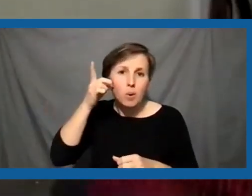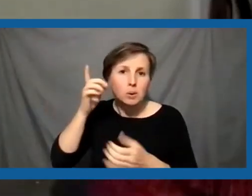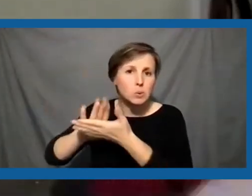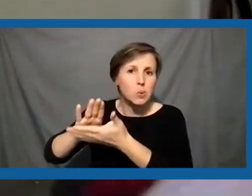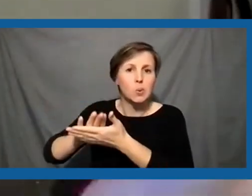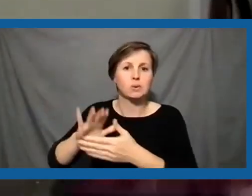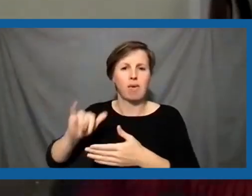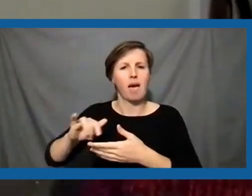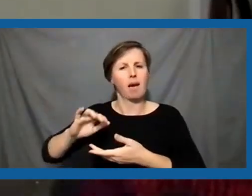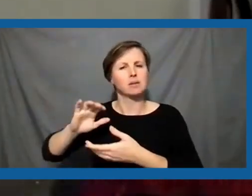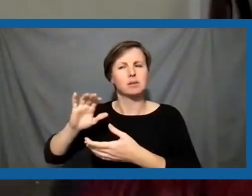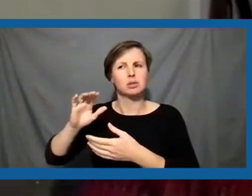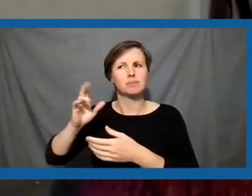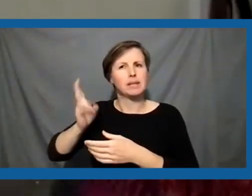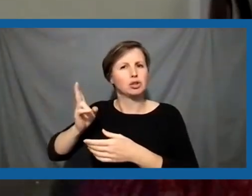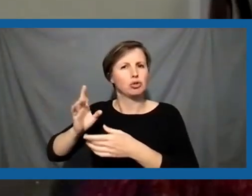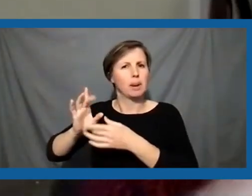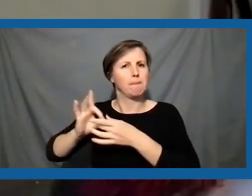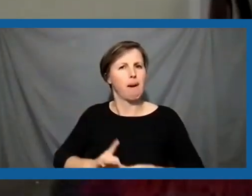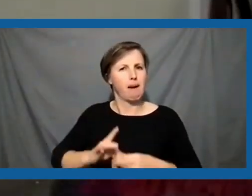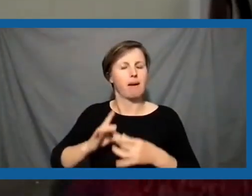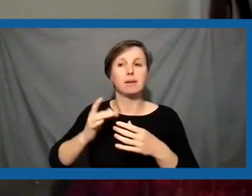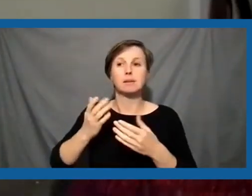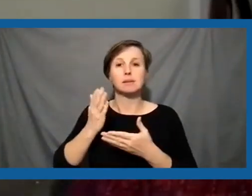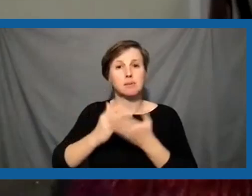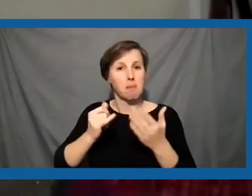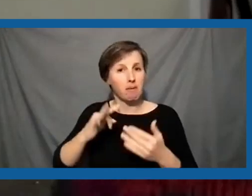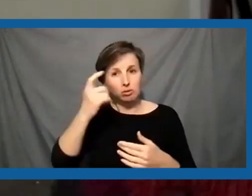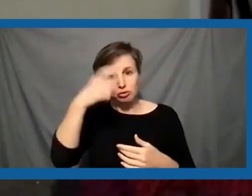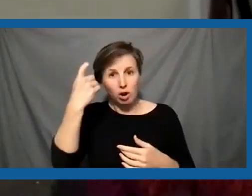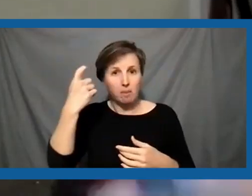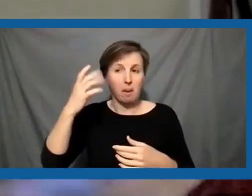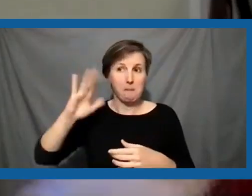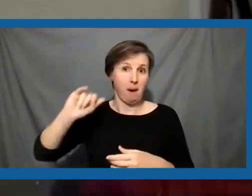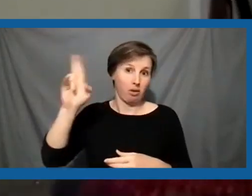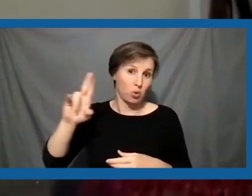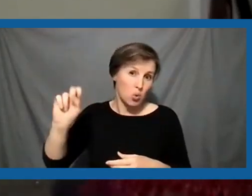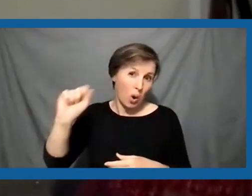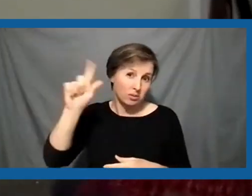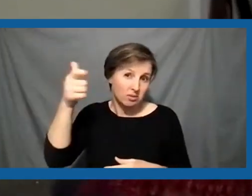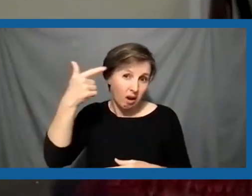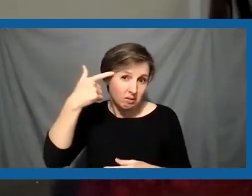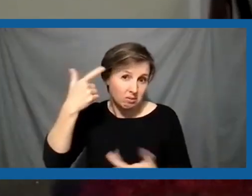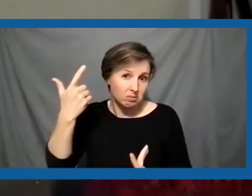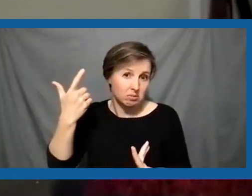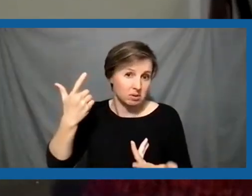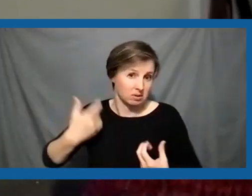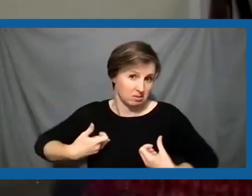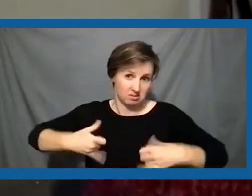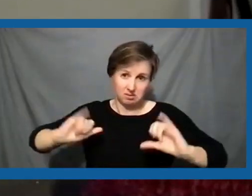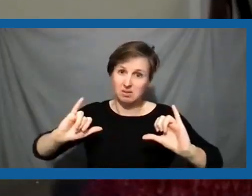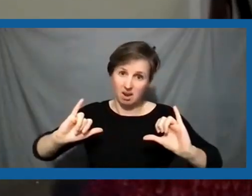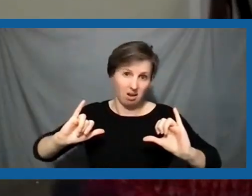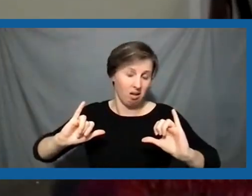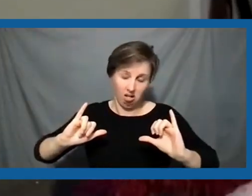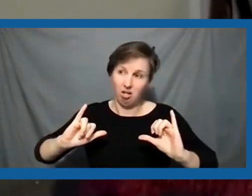And, some of these traumas that were inflicted by the United States government are still very real to